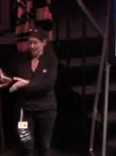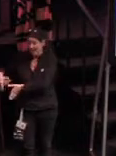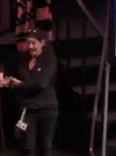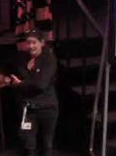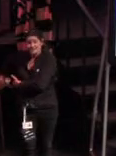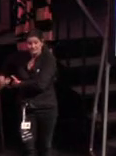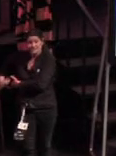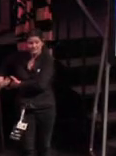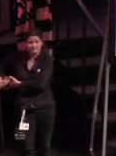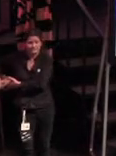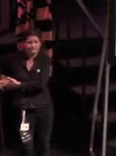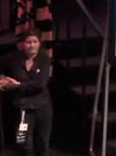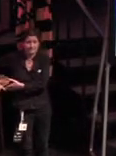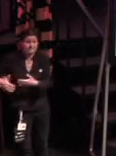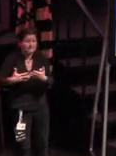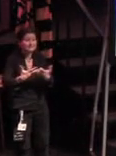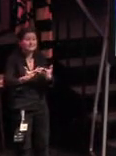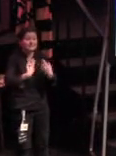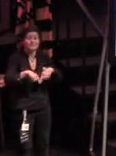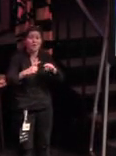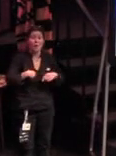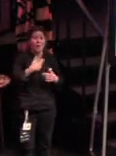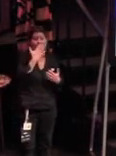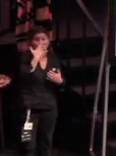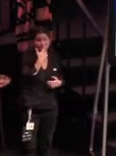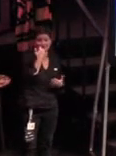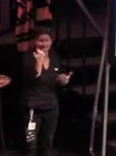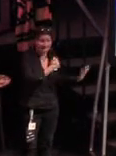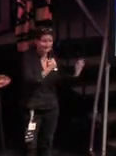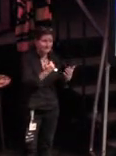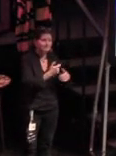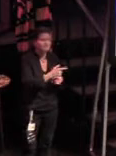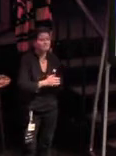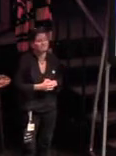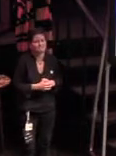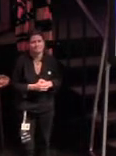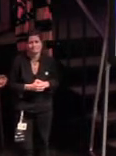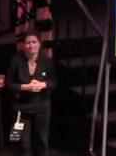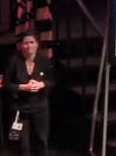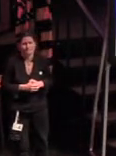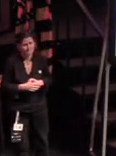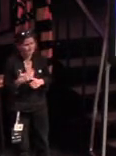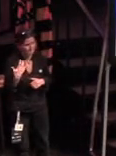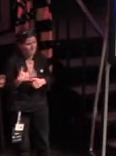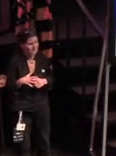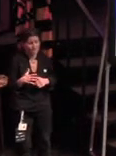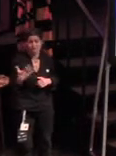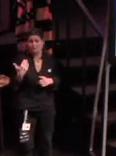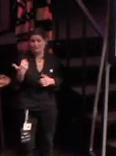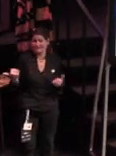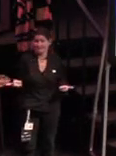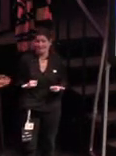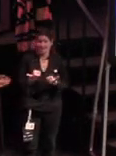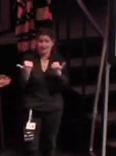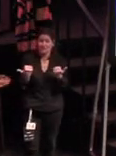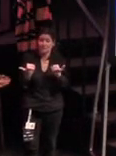So 10 years ago, I was 16 years old. I had just finished my final year of